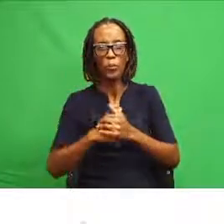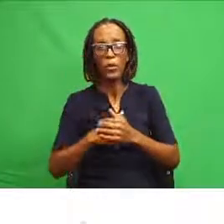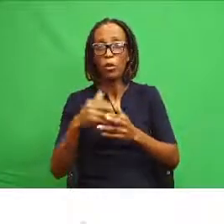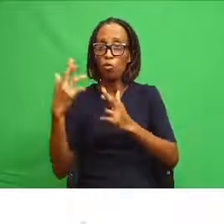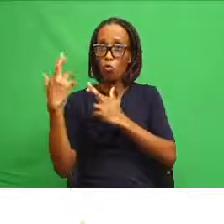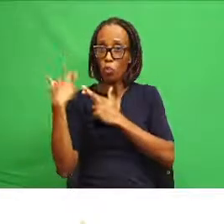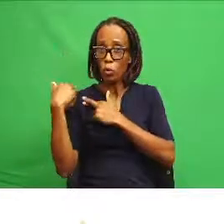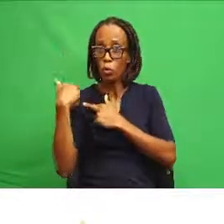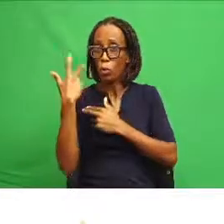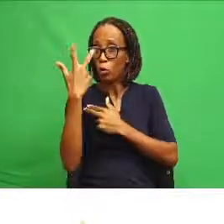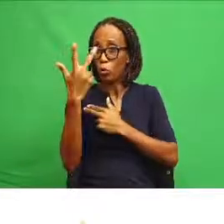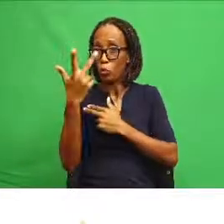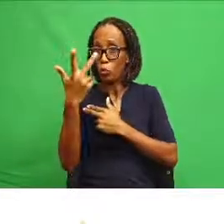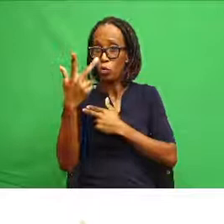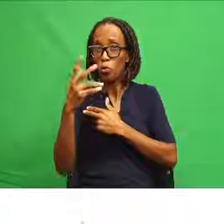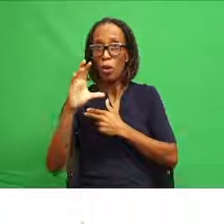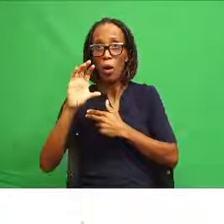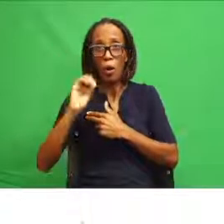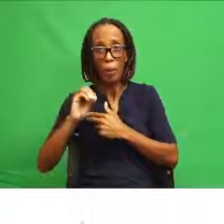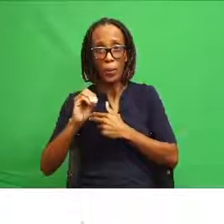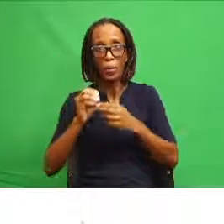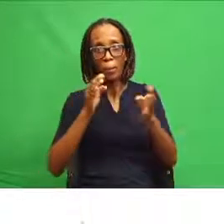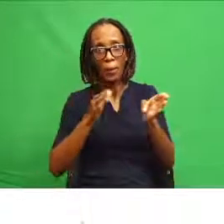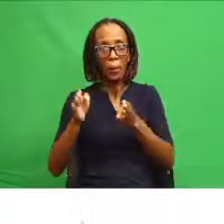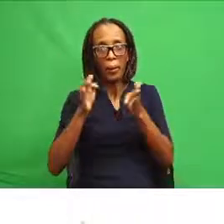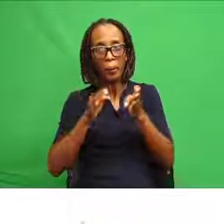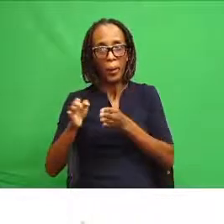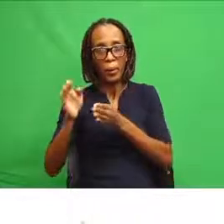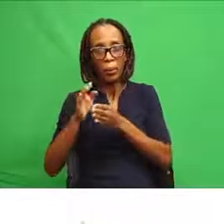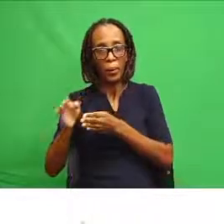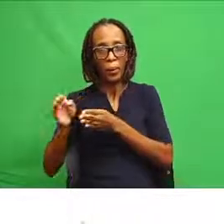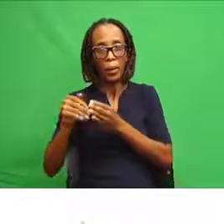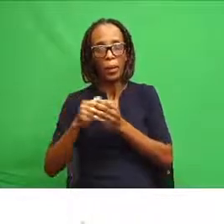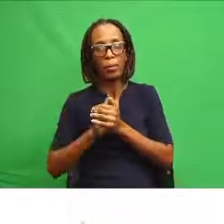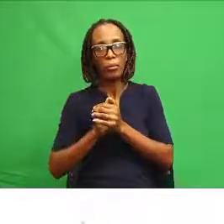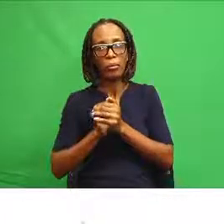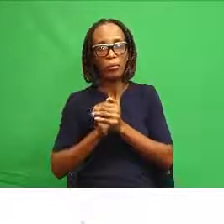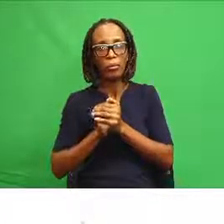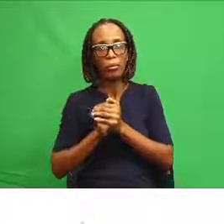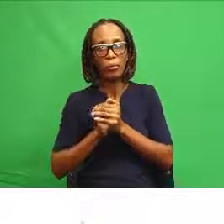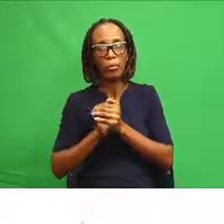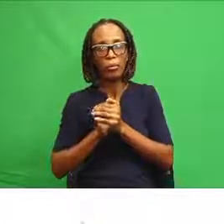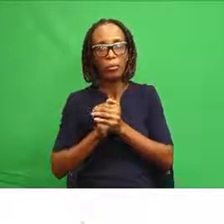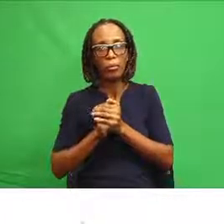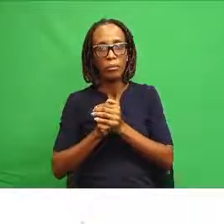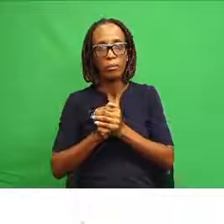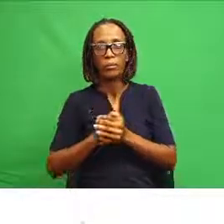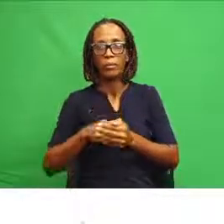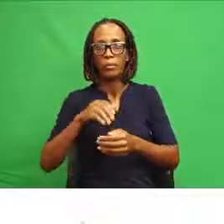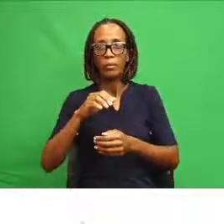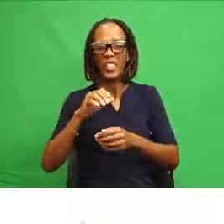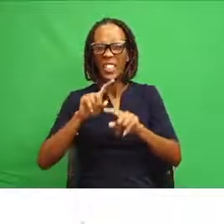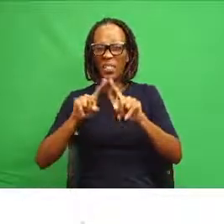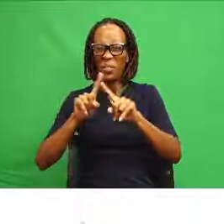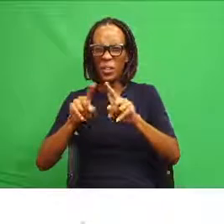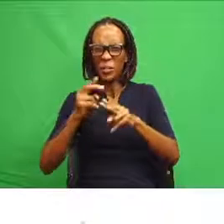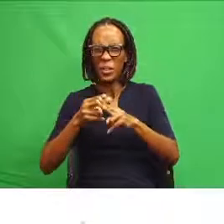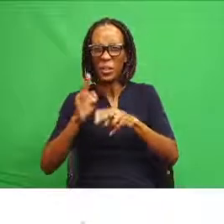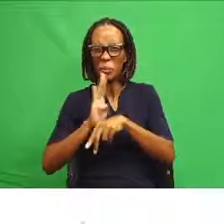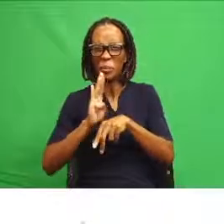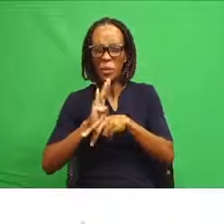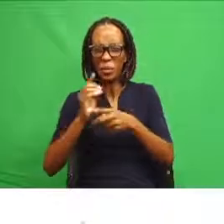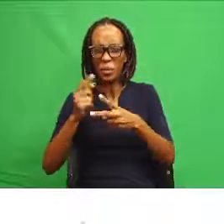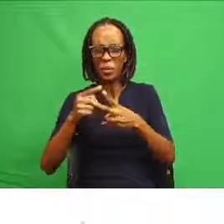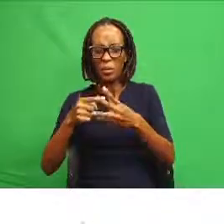companies, Comprehensive Planners and Associates Limited, Getstro Services Limited,